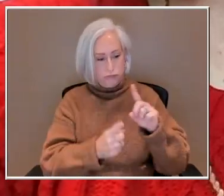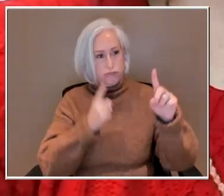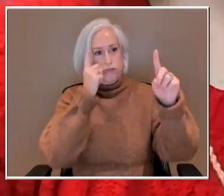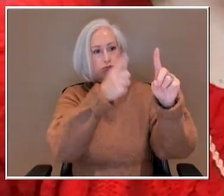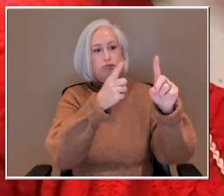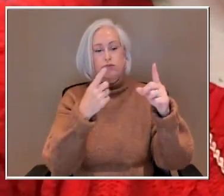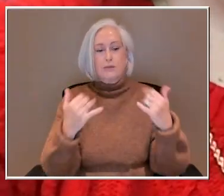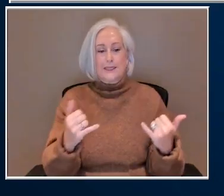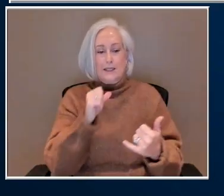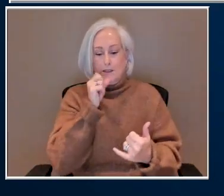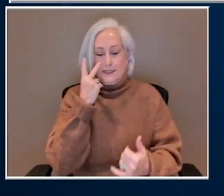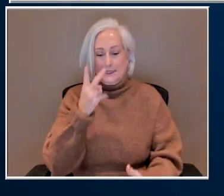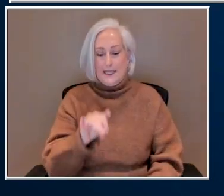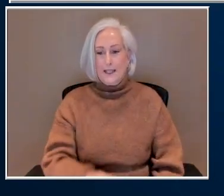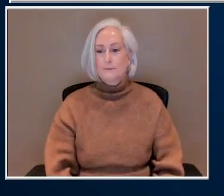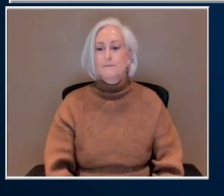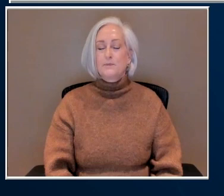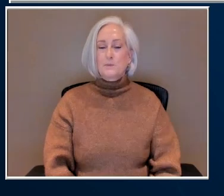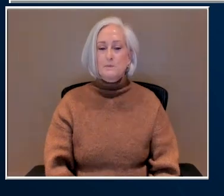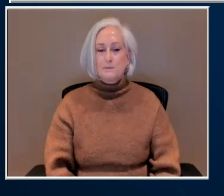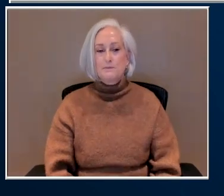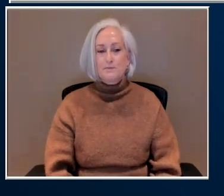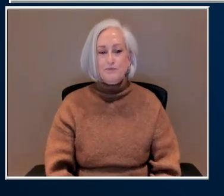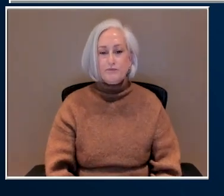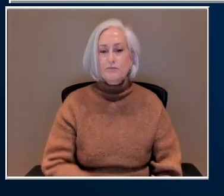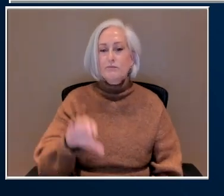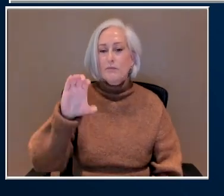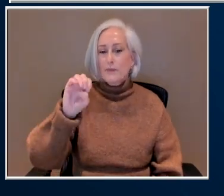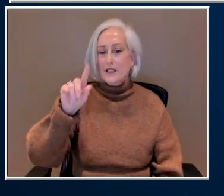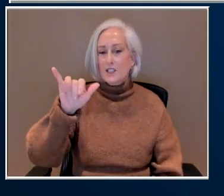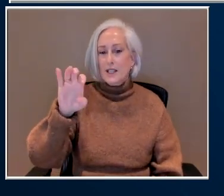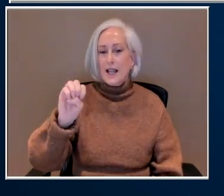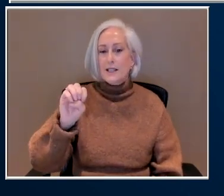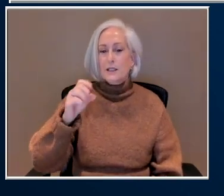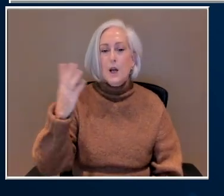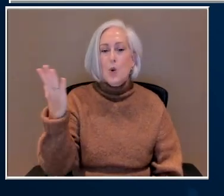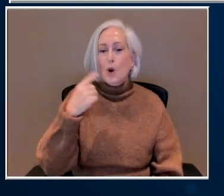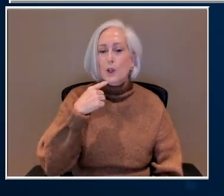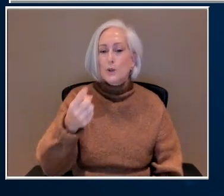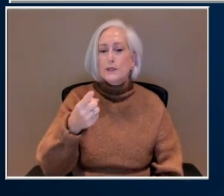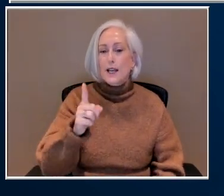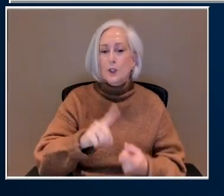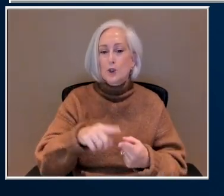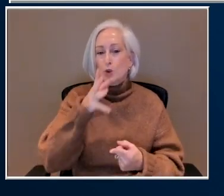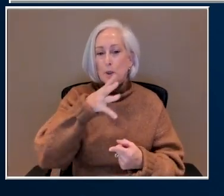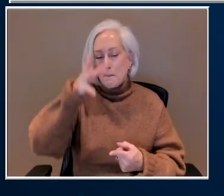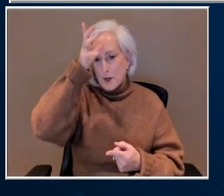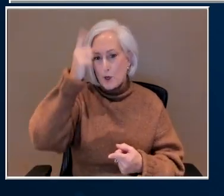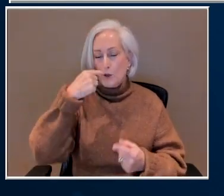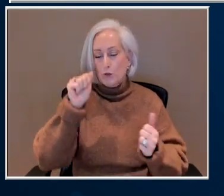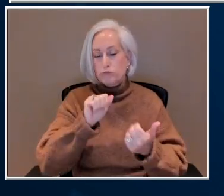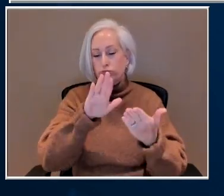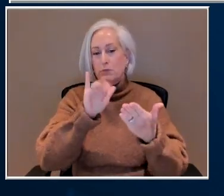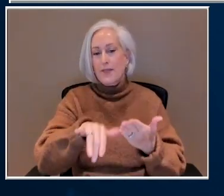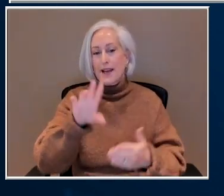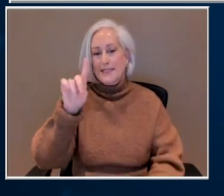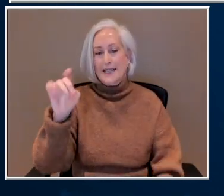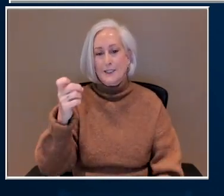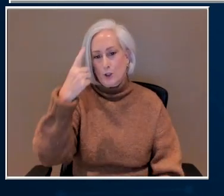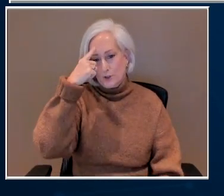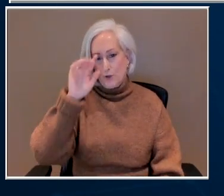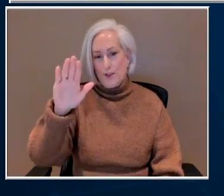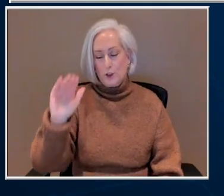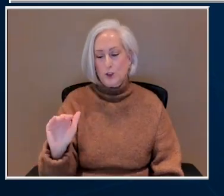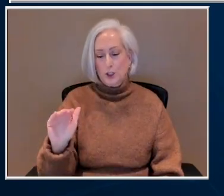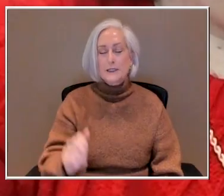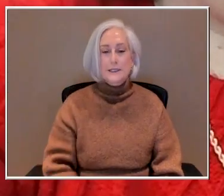now. Celeste, what would you say to a parent who might be facing a similar diagnosis like this for their child?